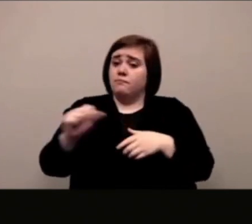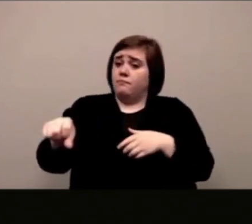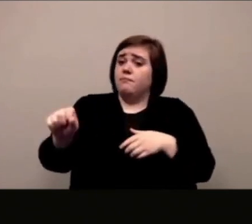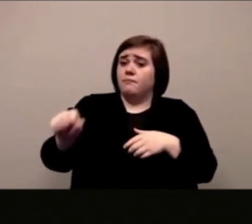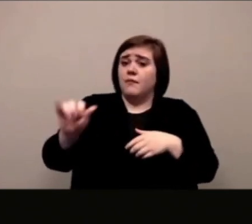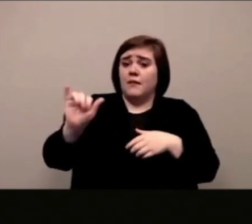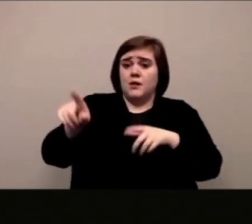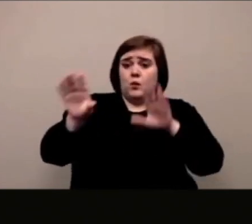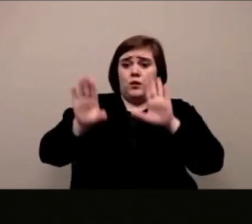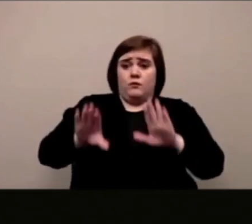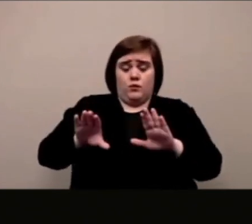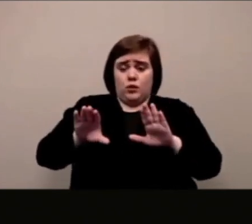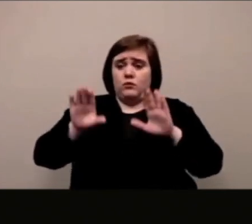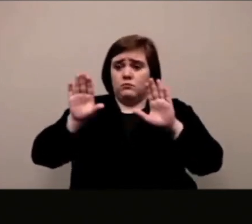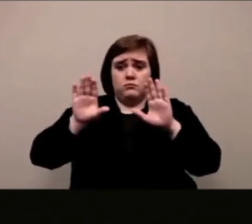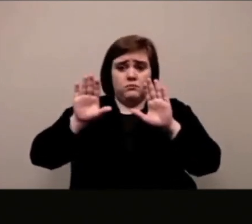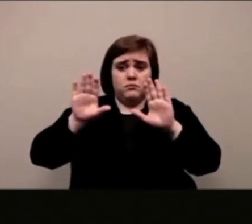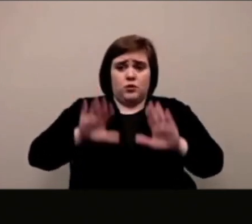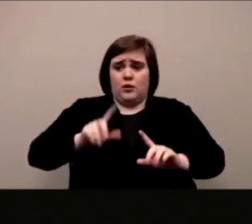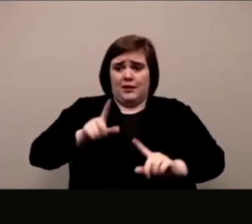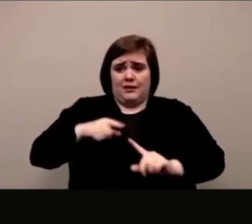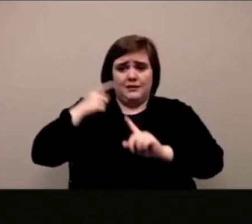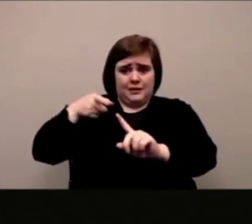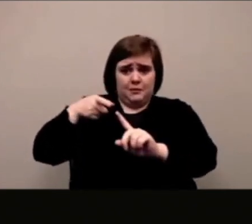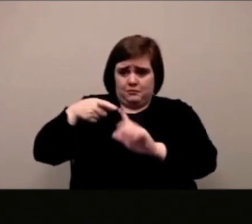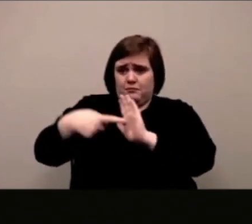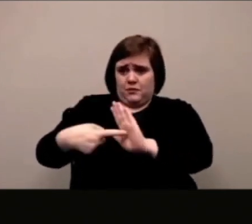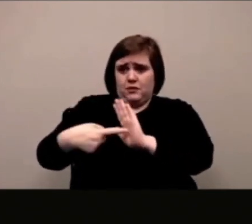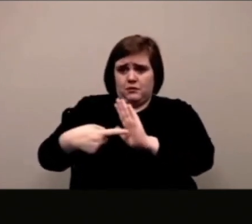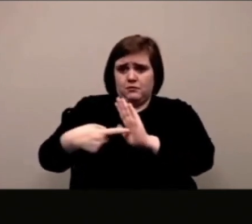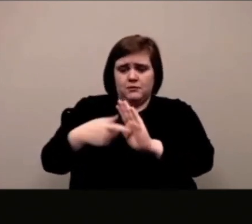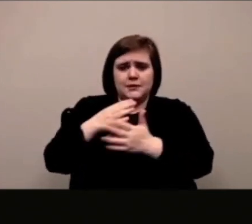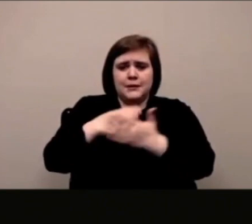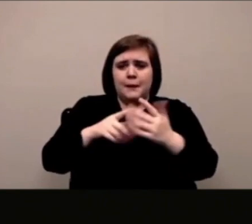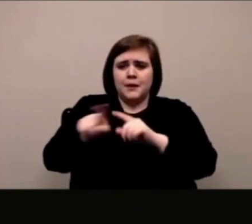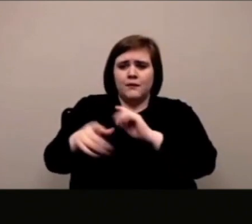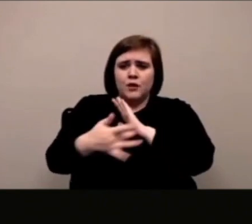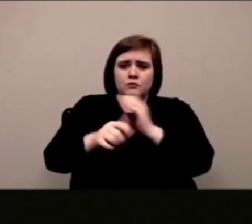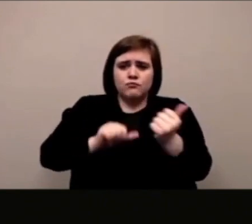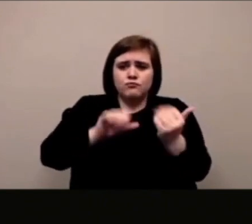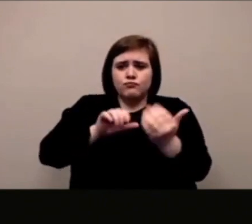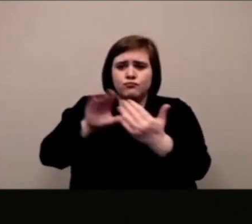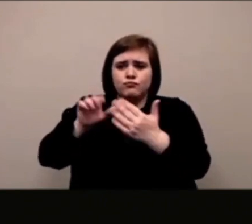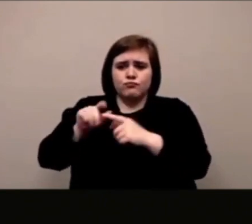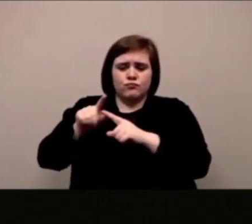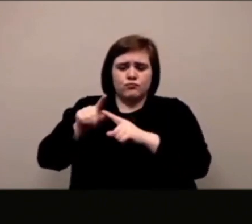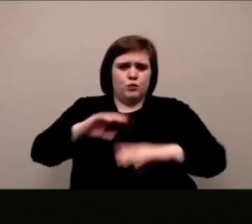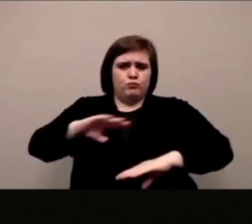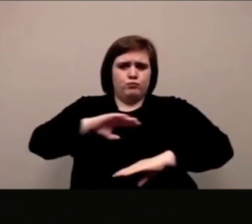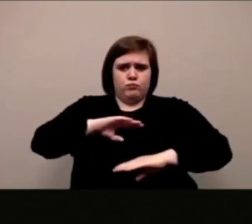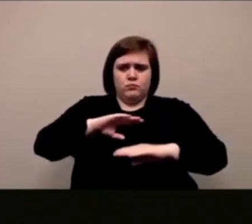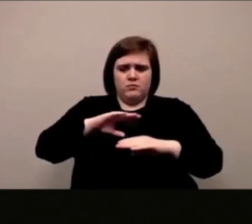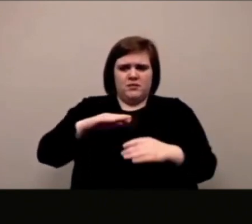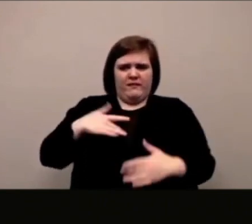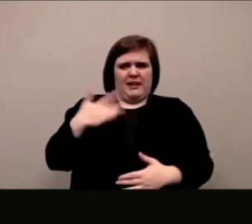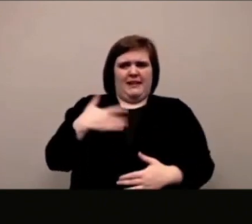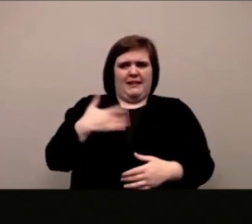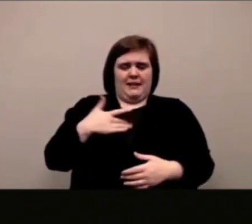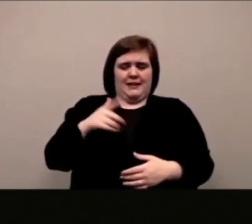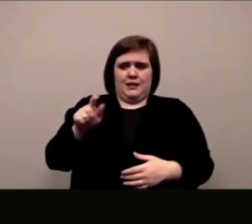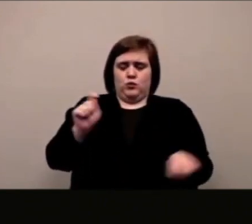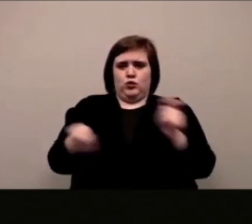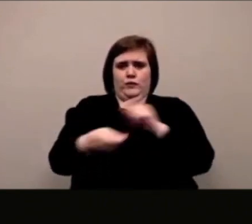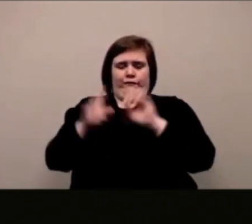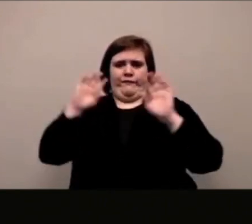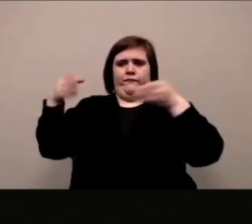that's a really good example of some of the strategies that we use to like, address the feelings that we're having, whether we need to shift them or express them